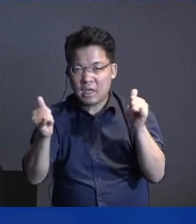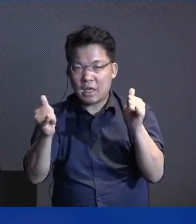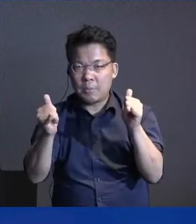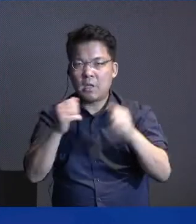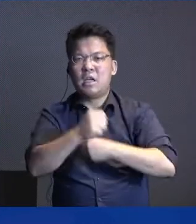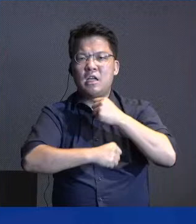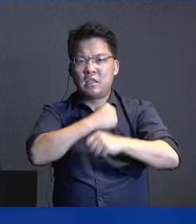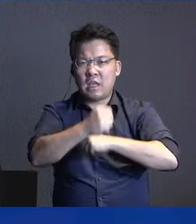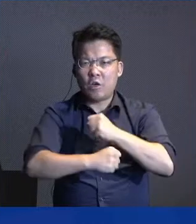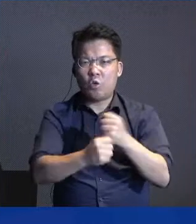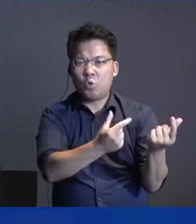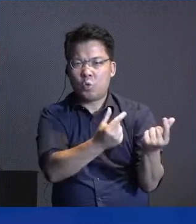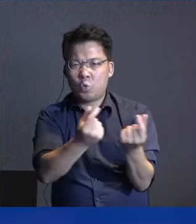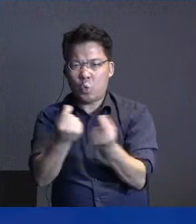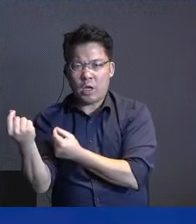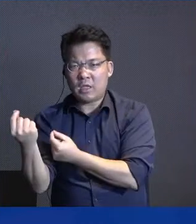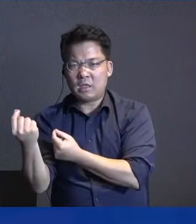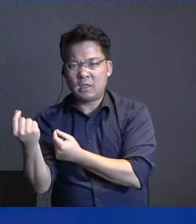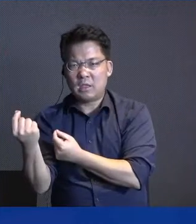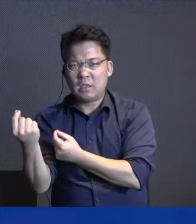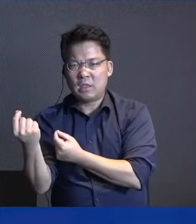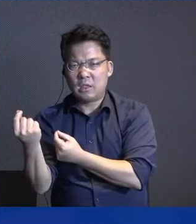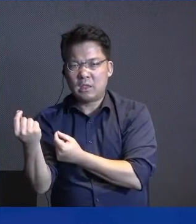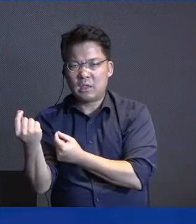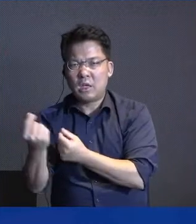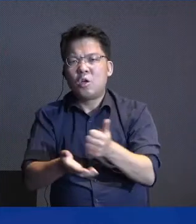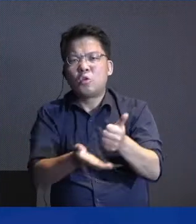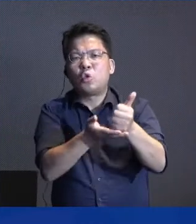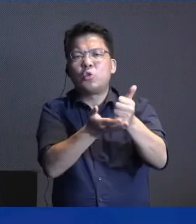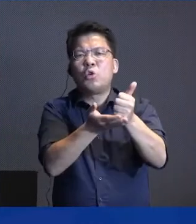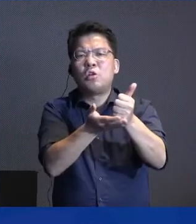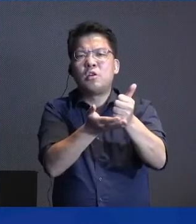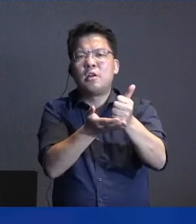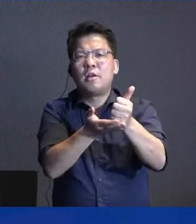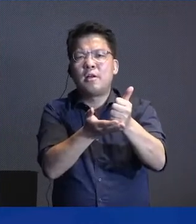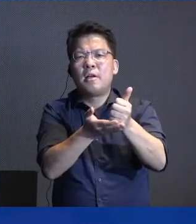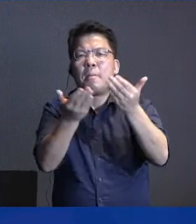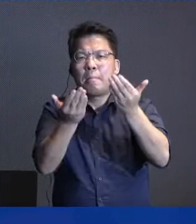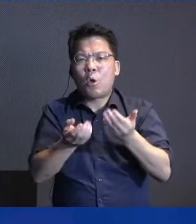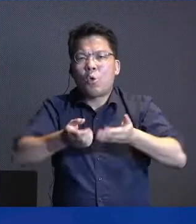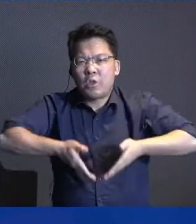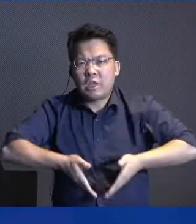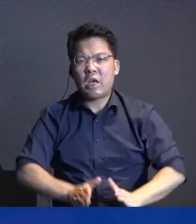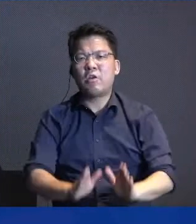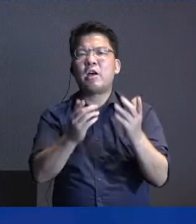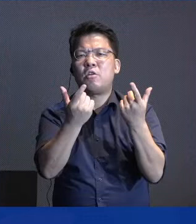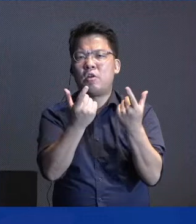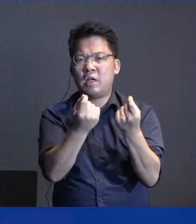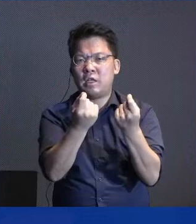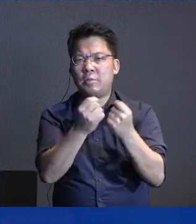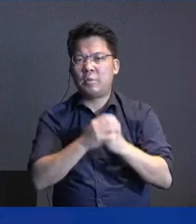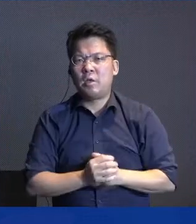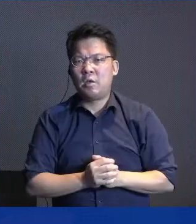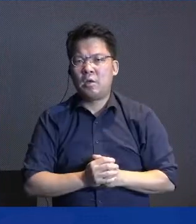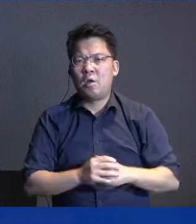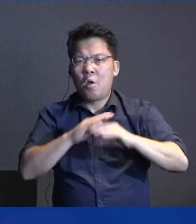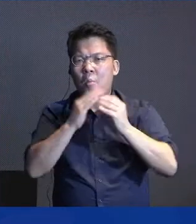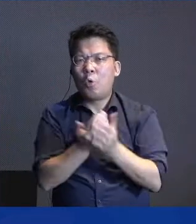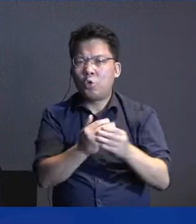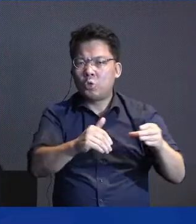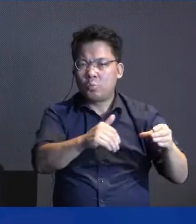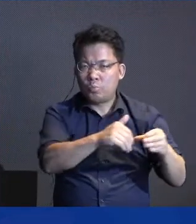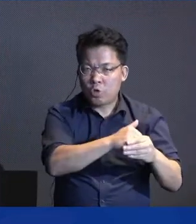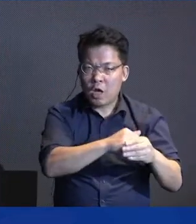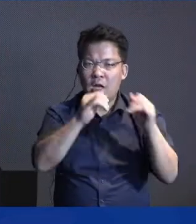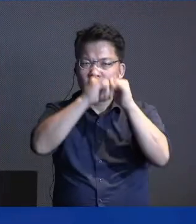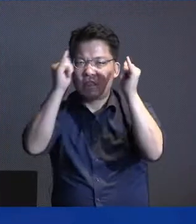This is irrespective of age, culture, creed, socio-economic status. So when we talk about human rights, there